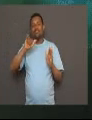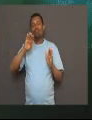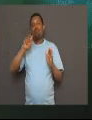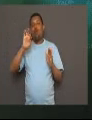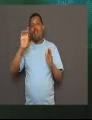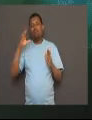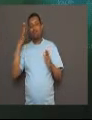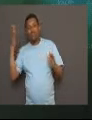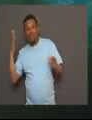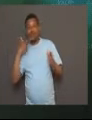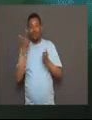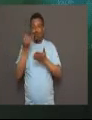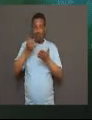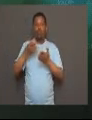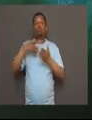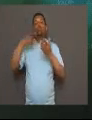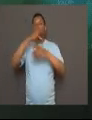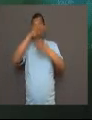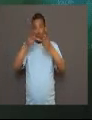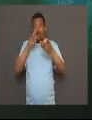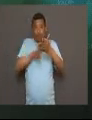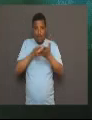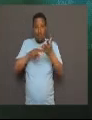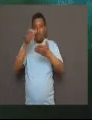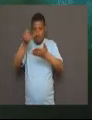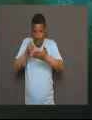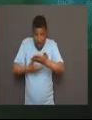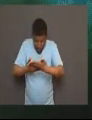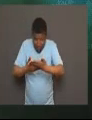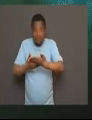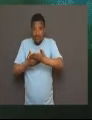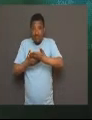look like on a topographic map.